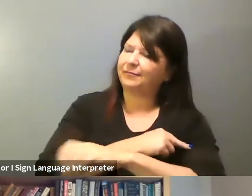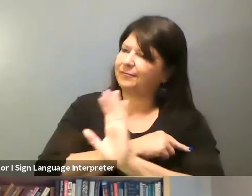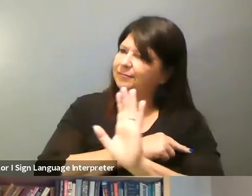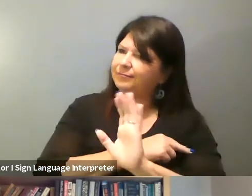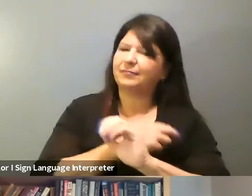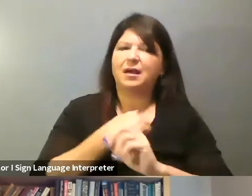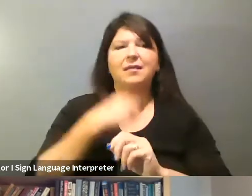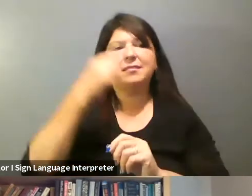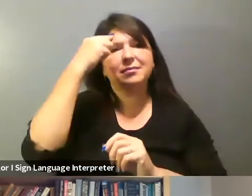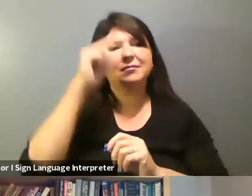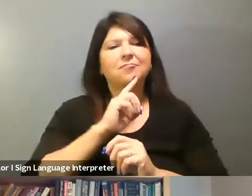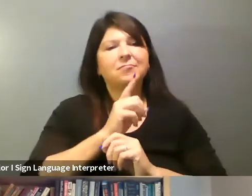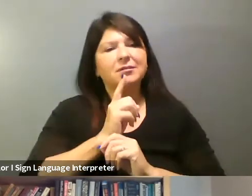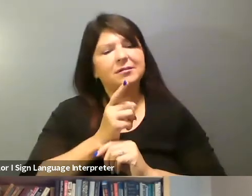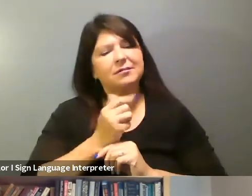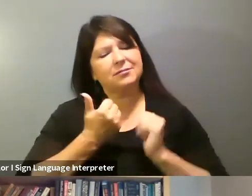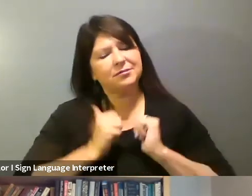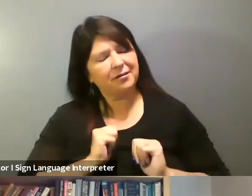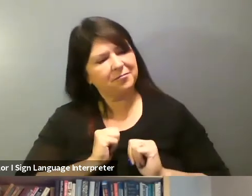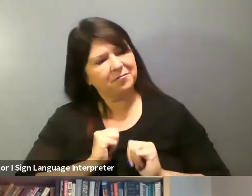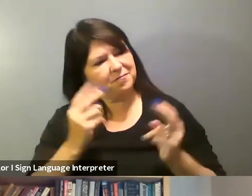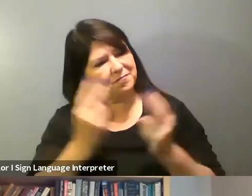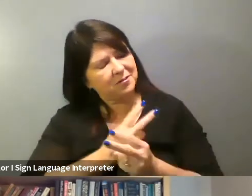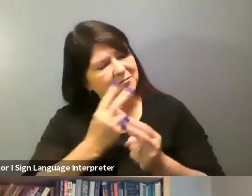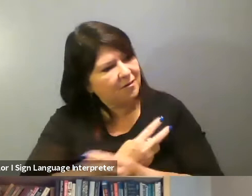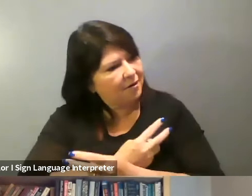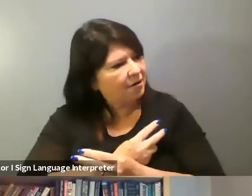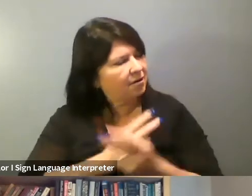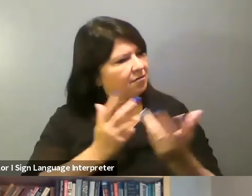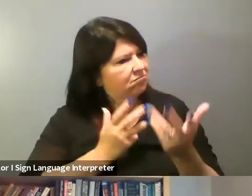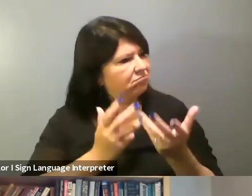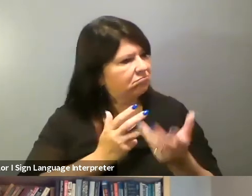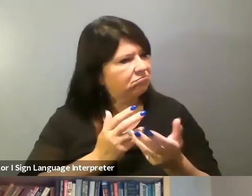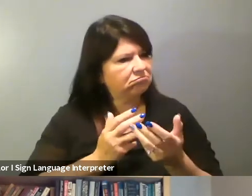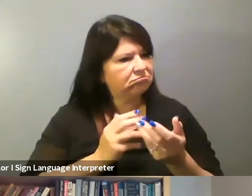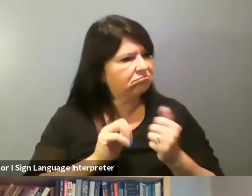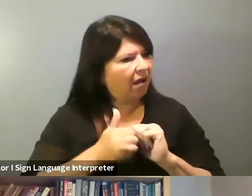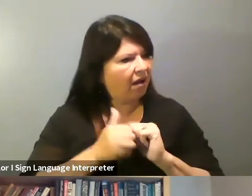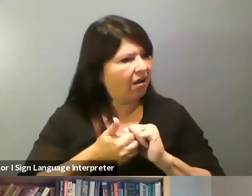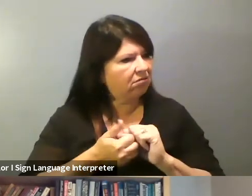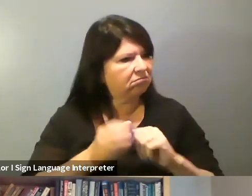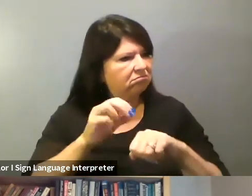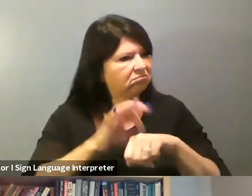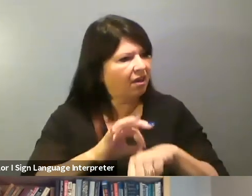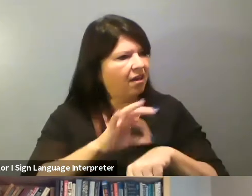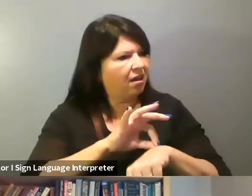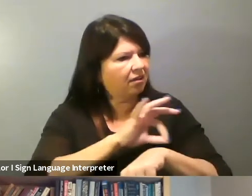contextualize it, trying to understand why acupuncture, how it was effective and how it